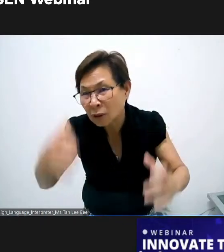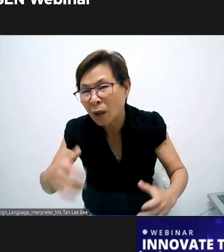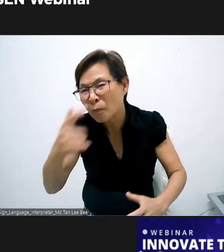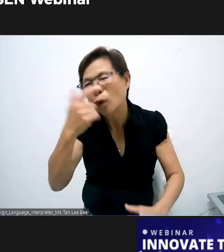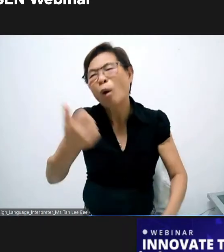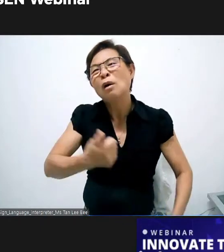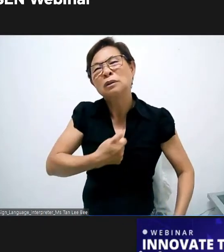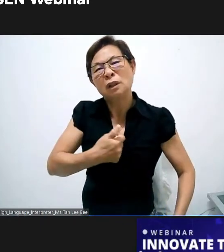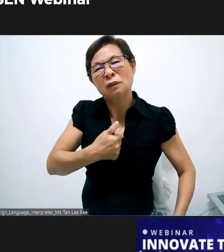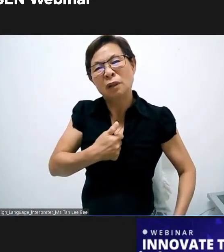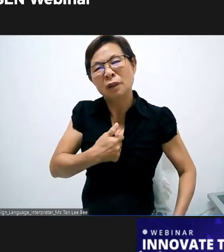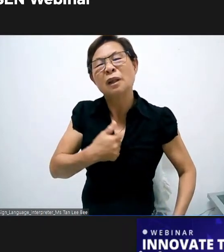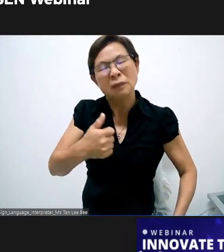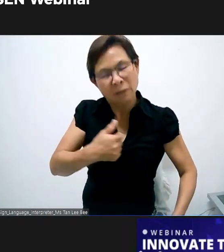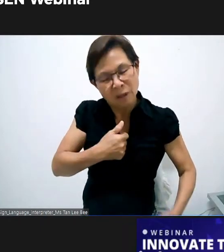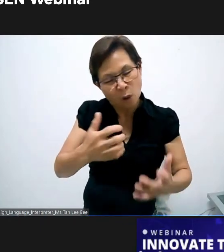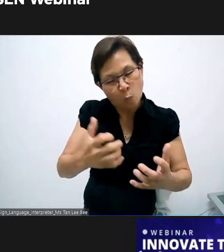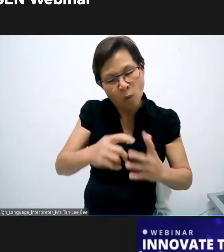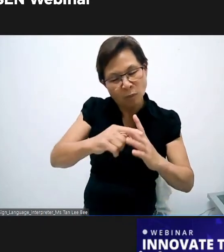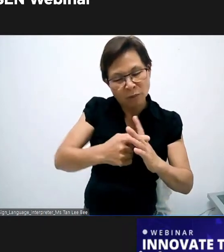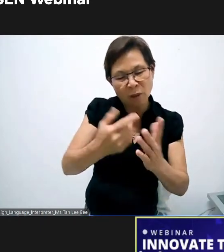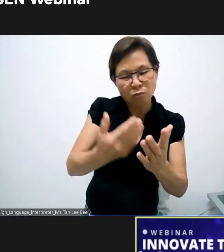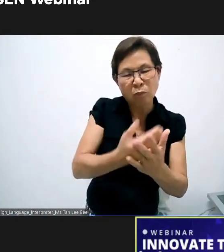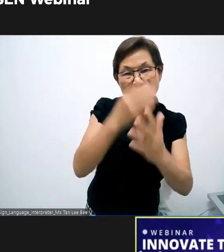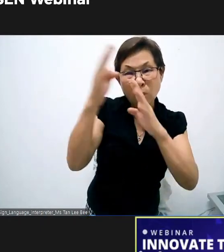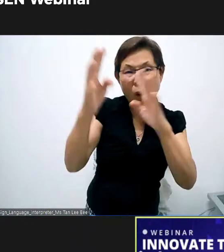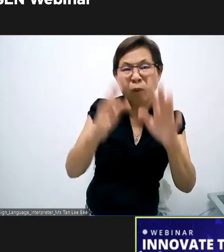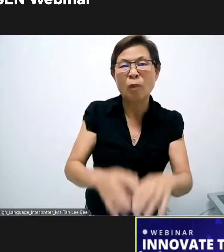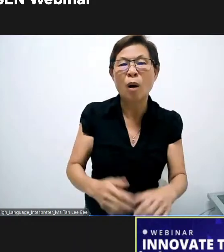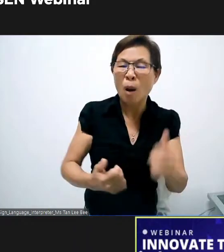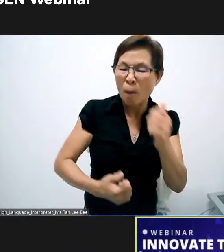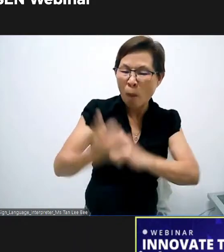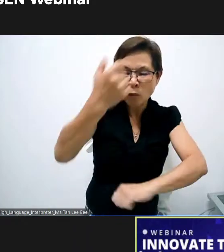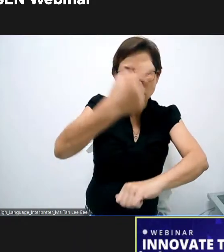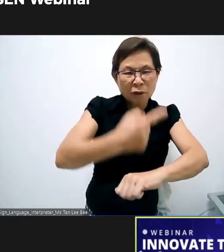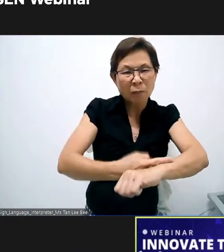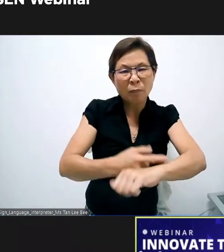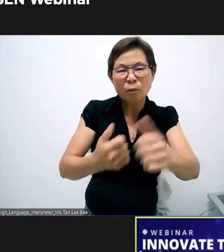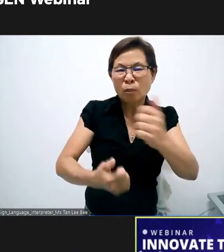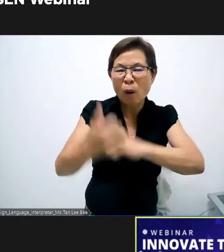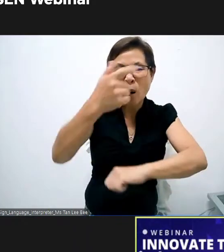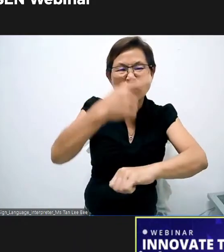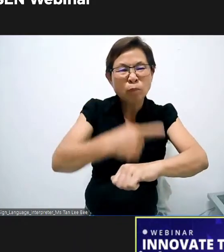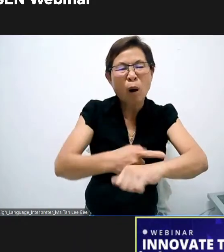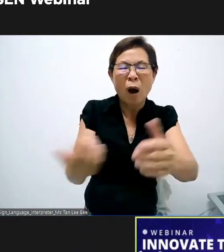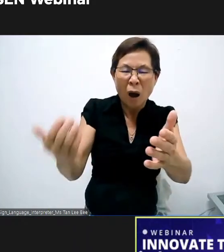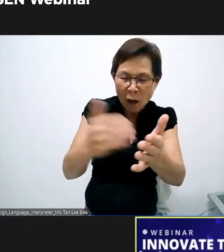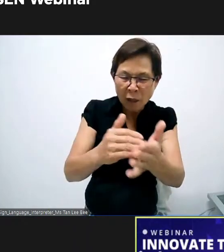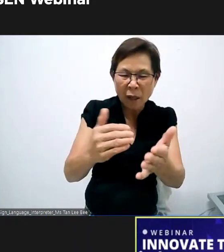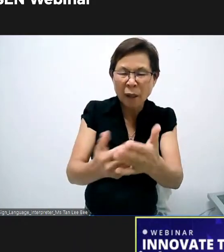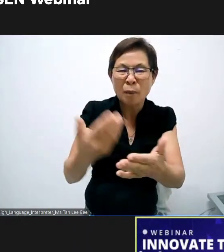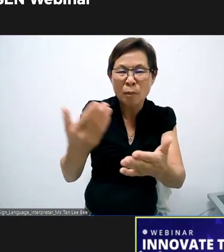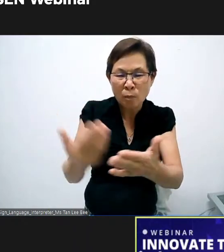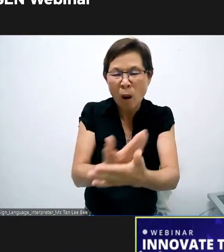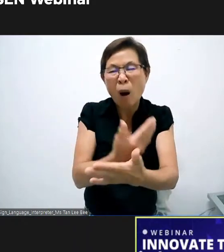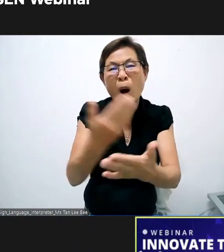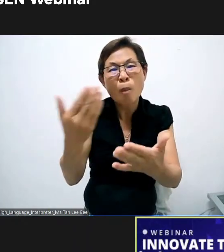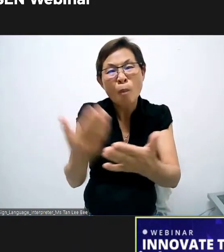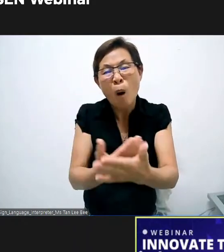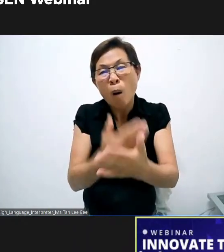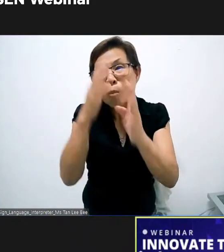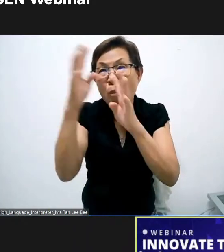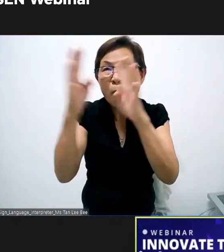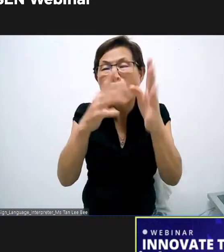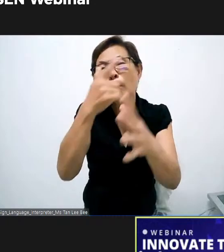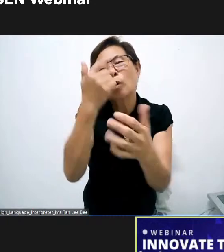yeah, Doctor? Yeah. Most of the time, it's really self-initiated. We want to innovate because we love